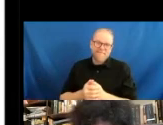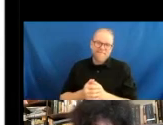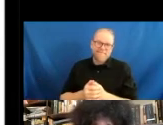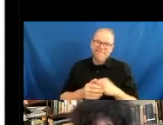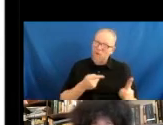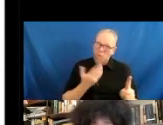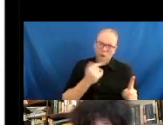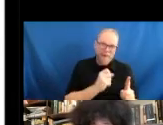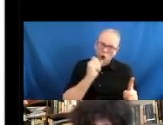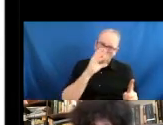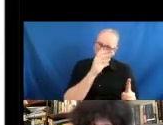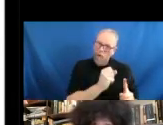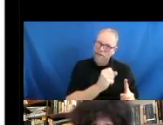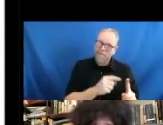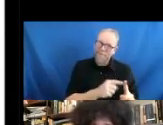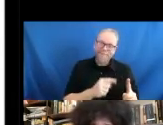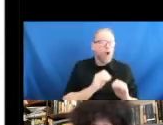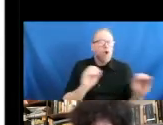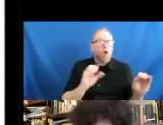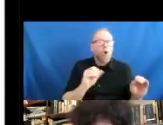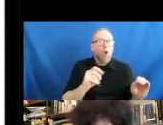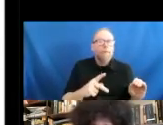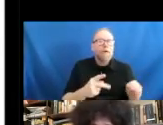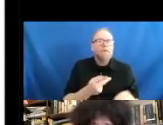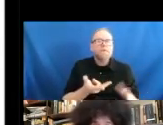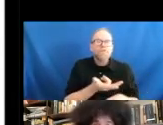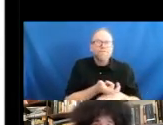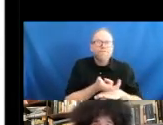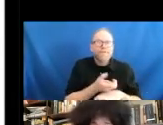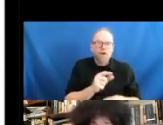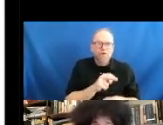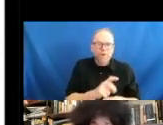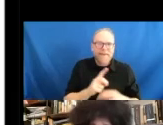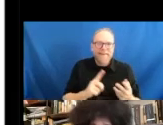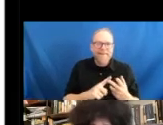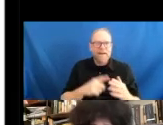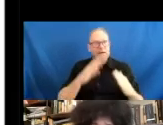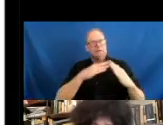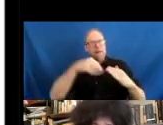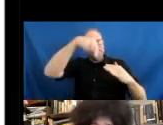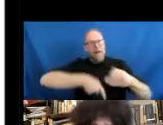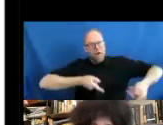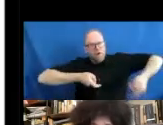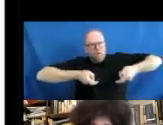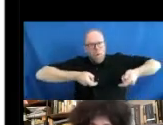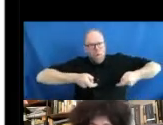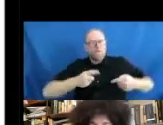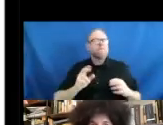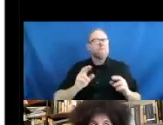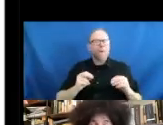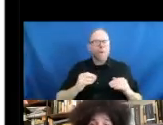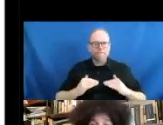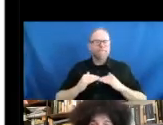awesome. No corporate greed, no top down control, just a business model that actually puts people first.